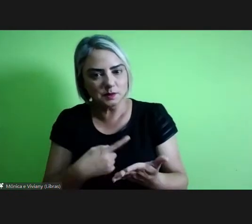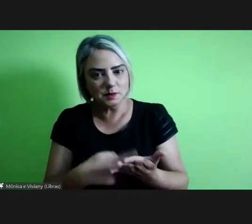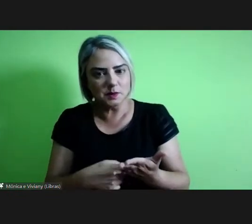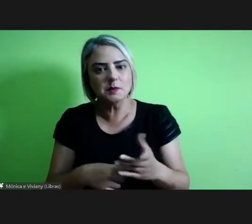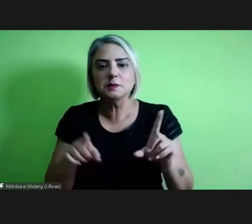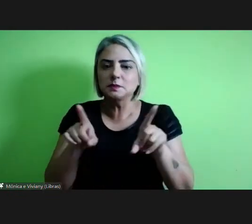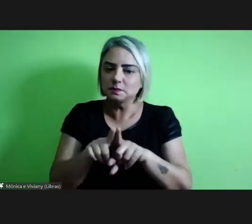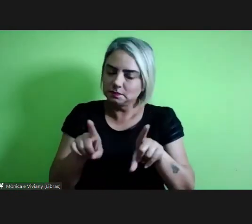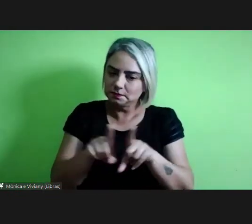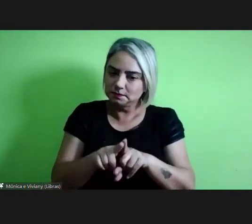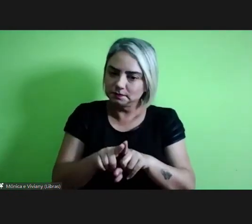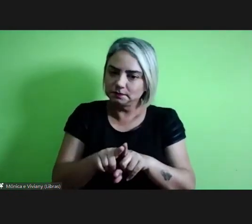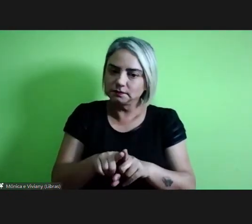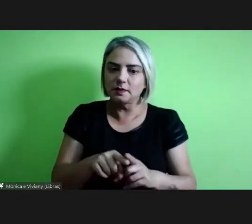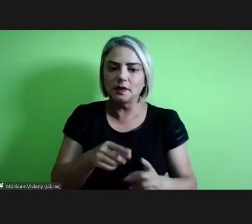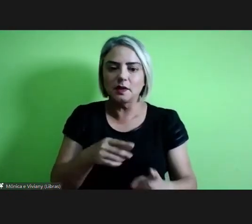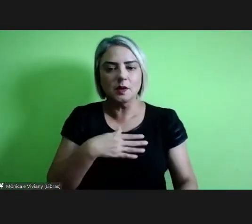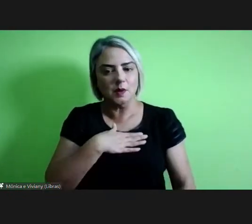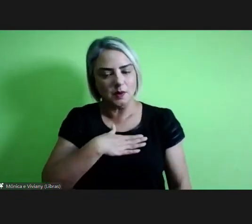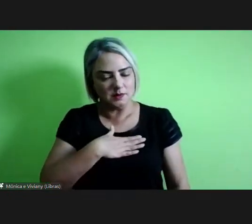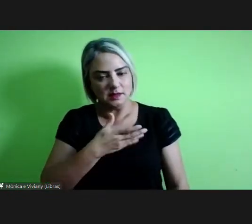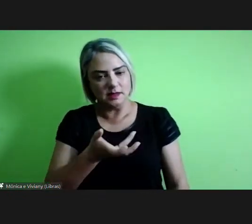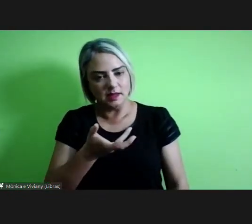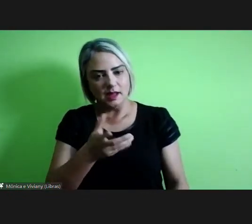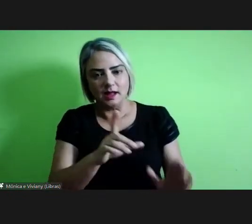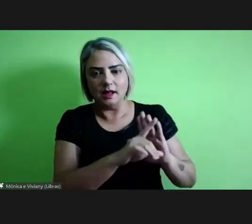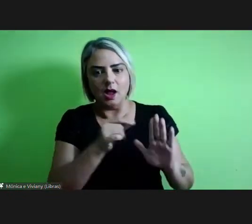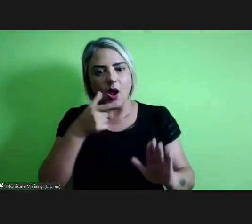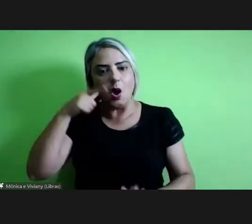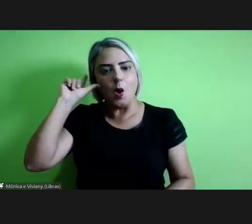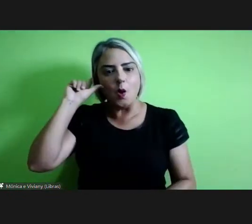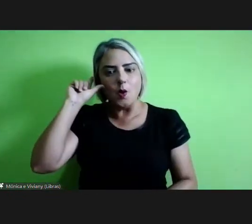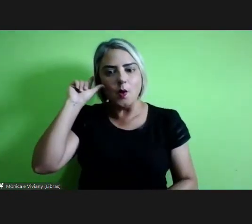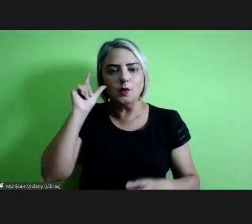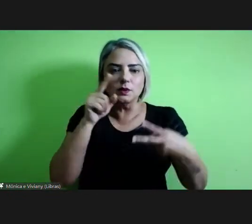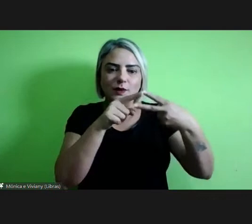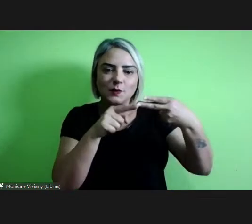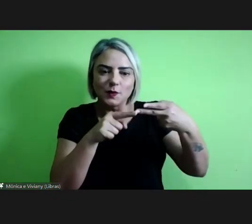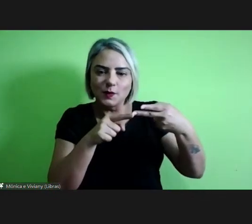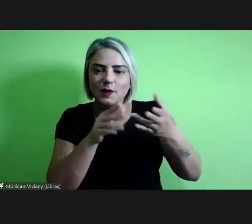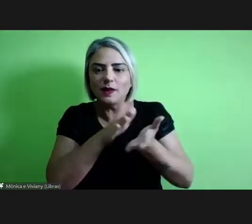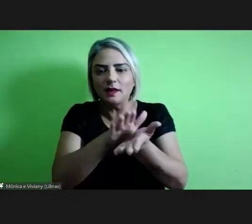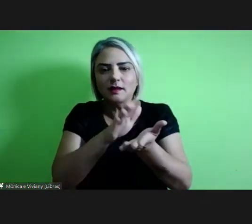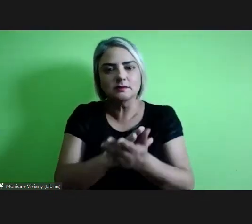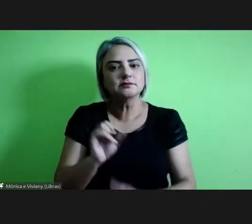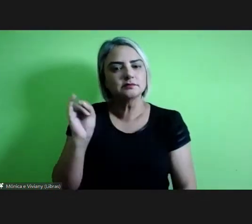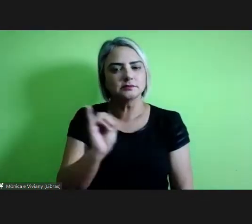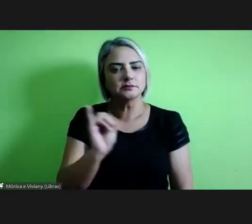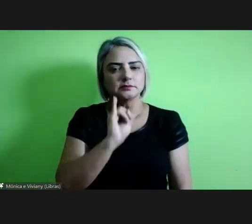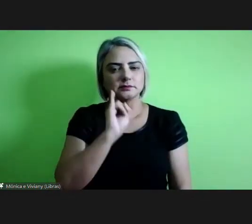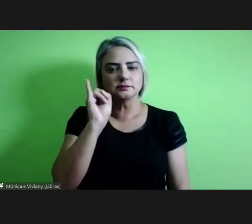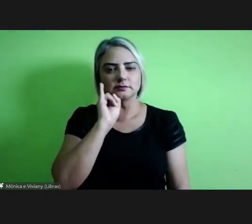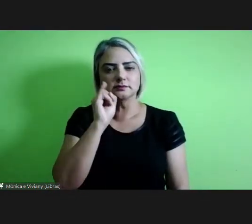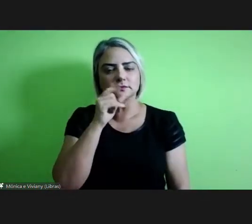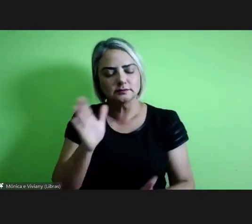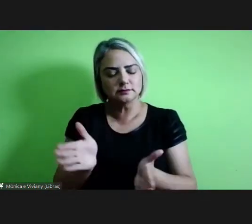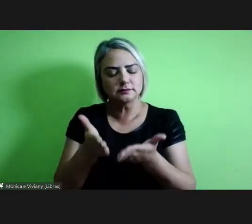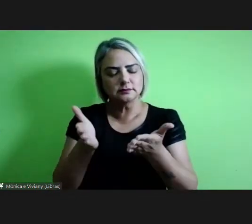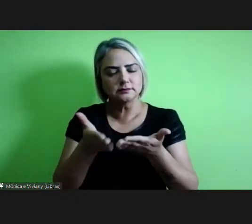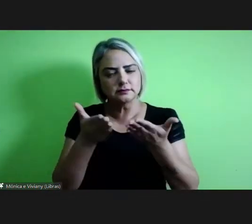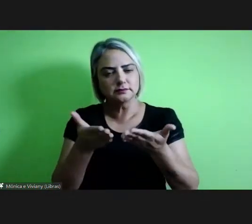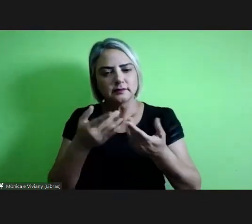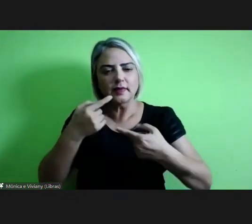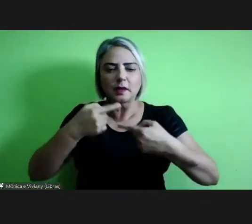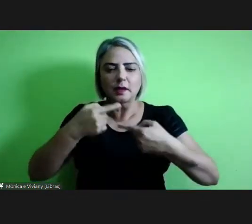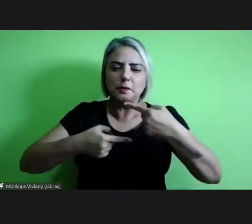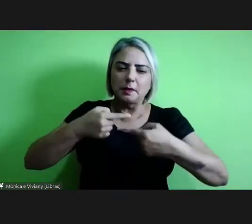forward in this agenda. Besides that, I'd like to highlight yesterday we published two materials